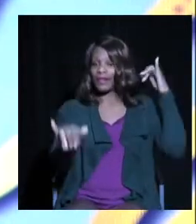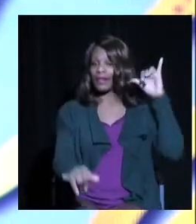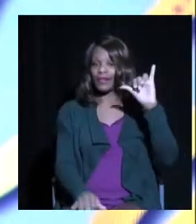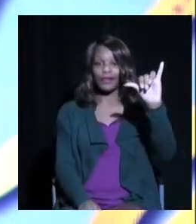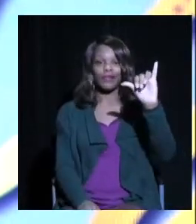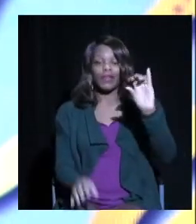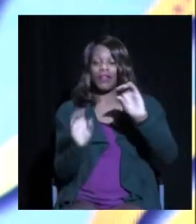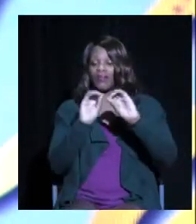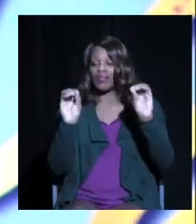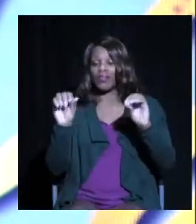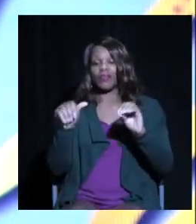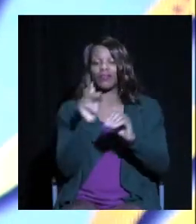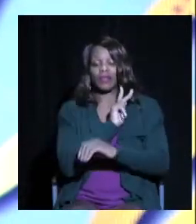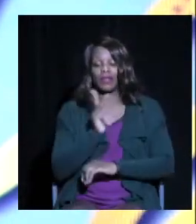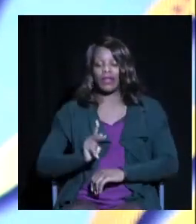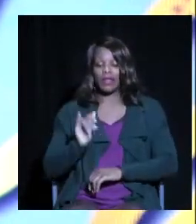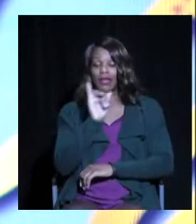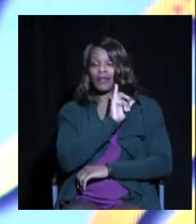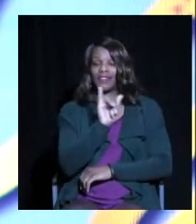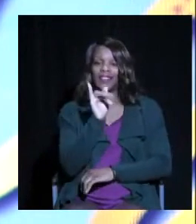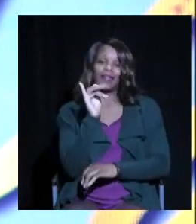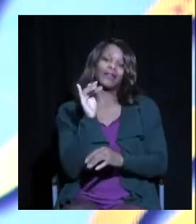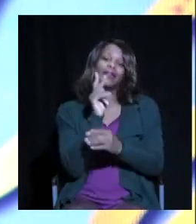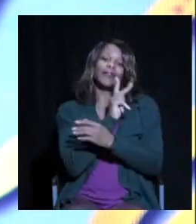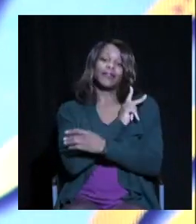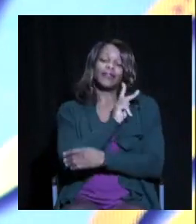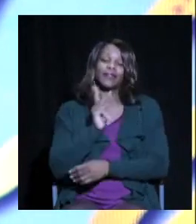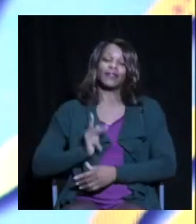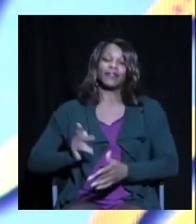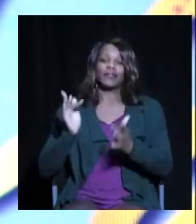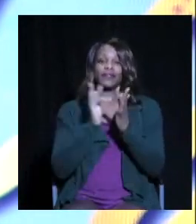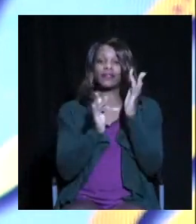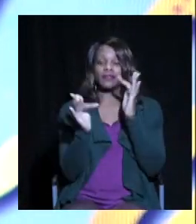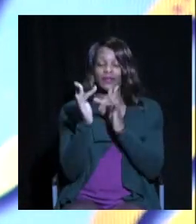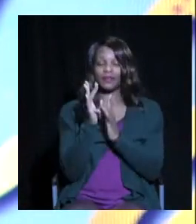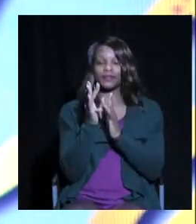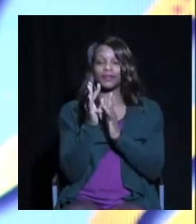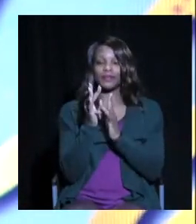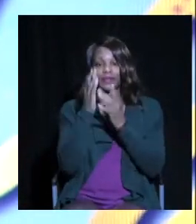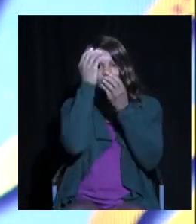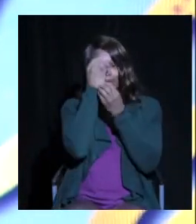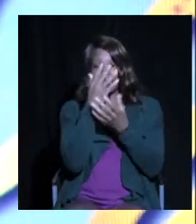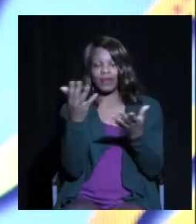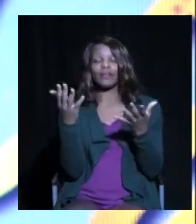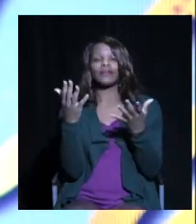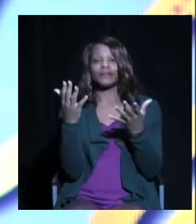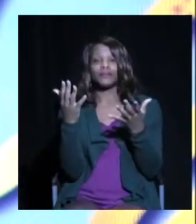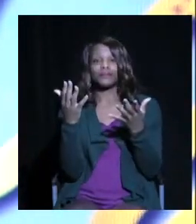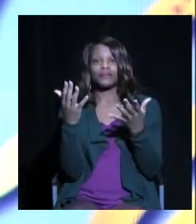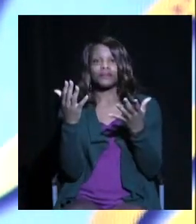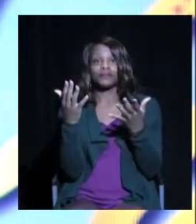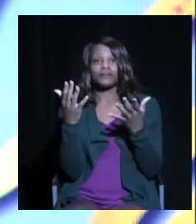is no king like King Jesus. And let me tell you, the fact that King